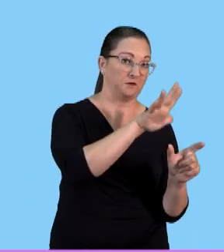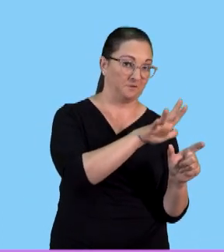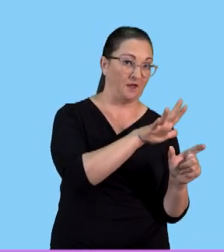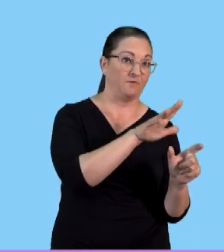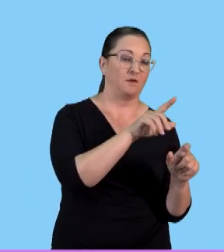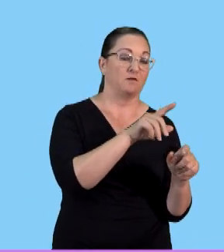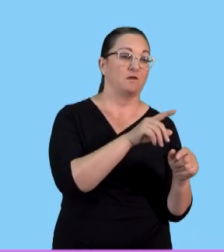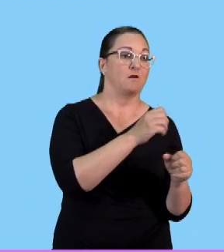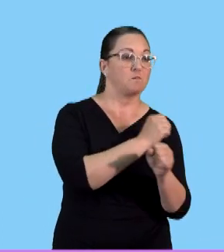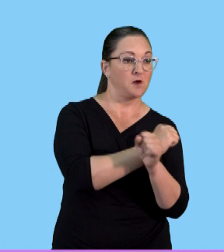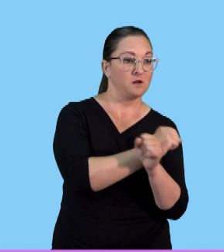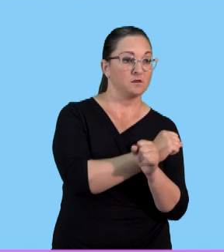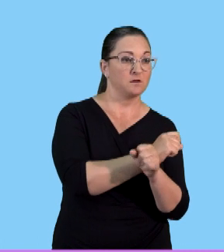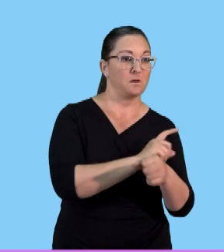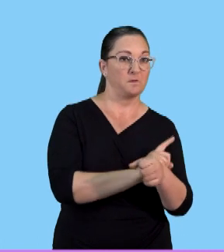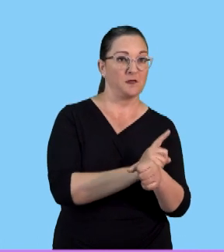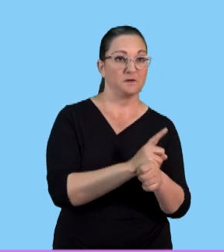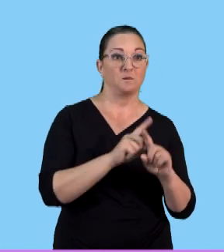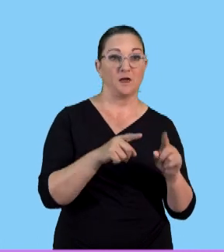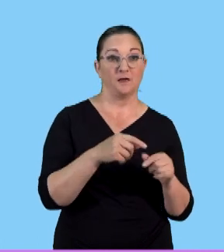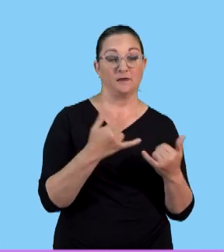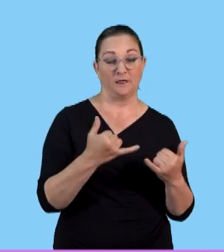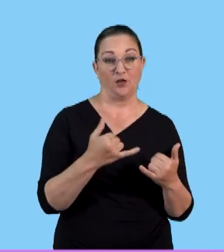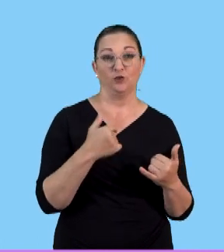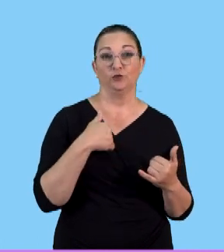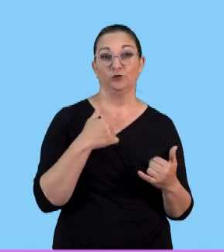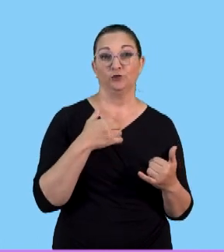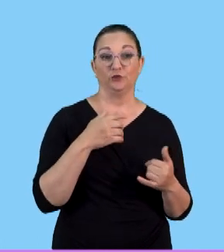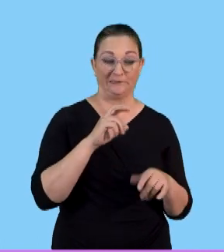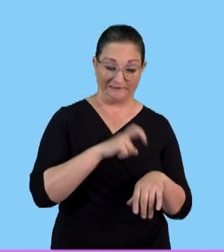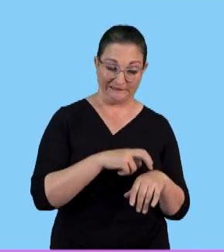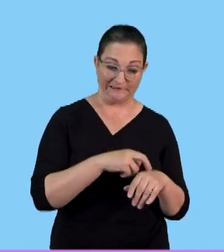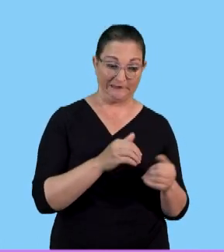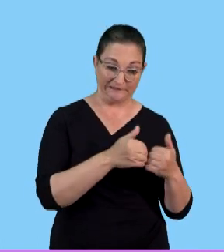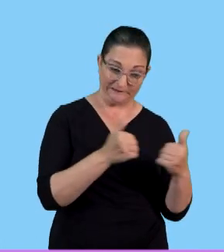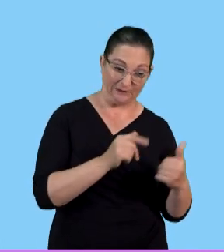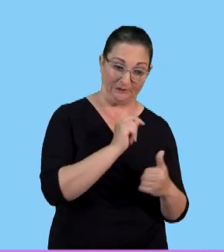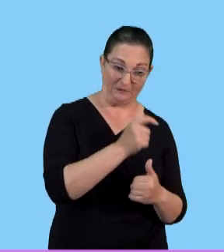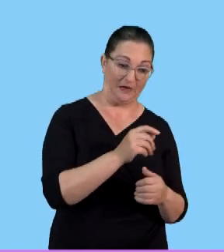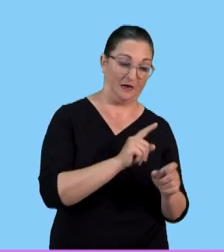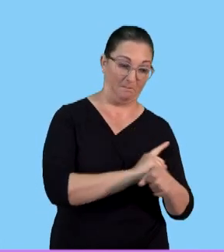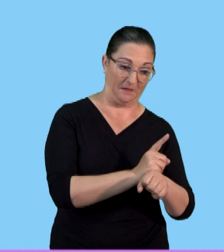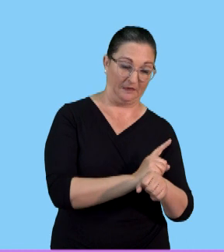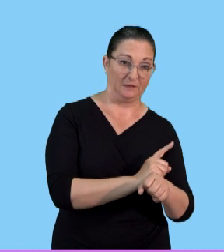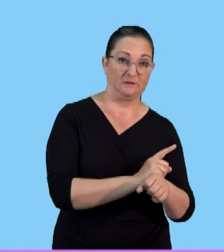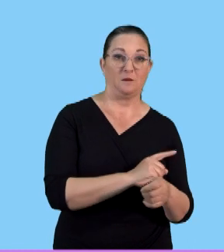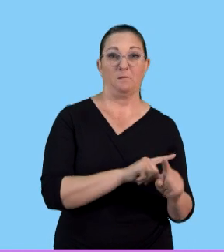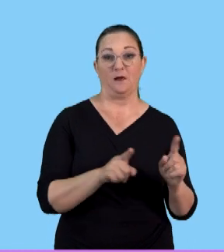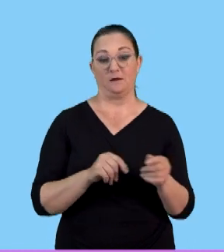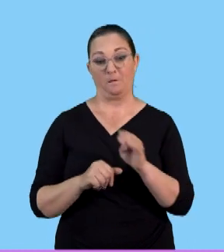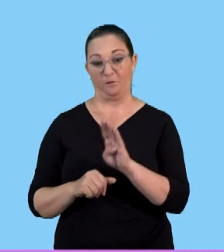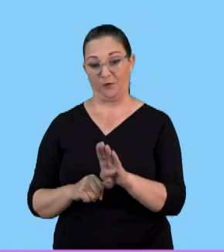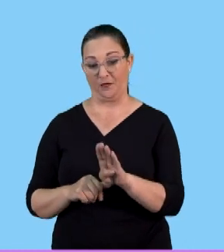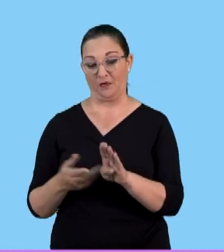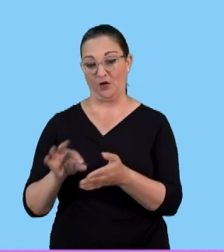R3.75 multiplied by the number of minutes. Remember, she buys a cell phone, then she will have to buy the minutes separately. Then this is option B,